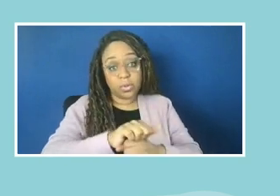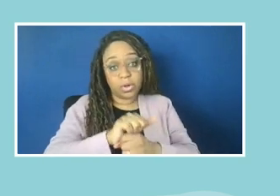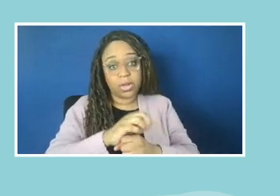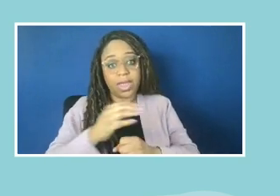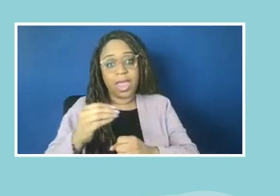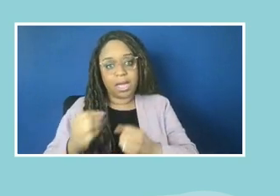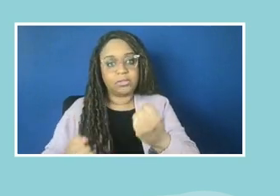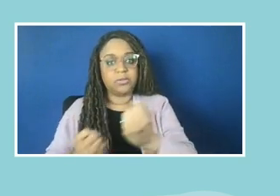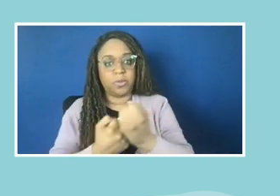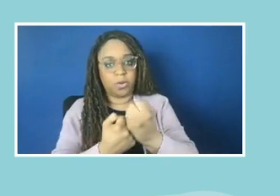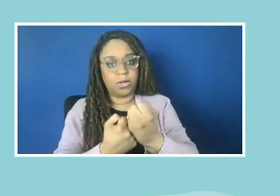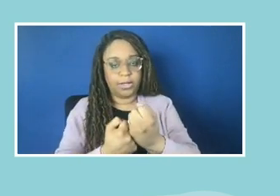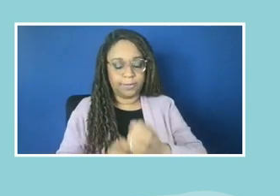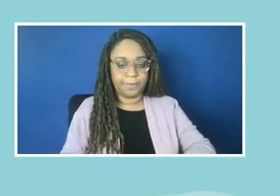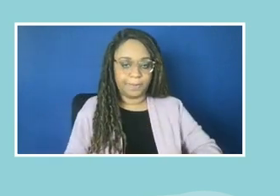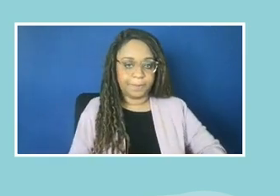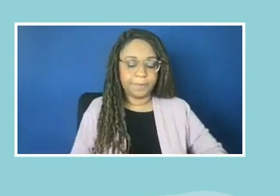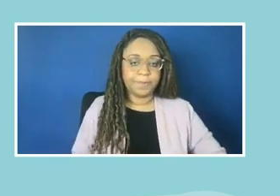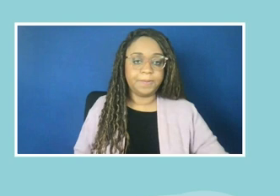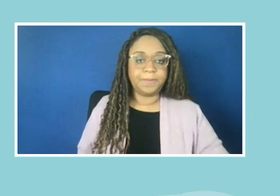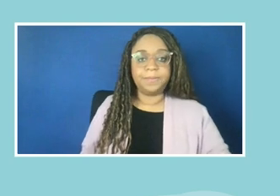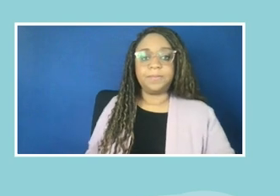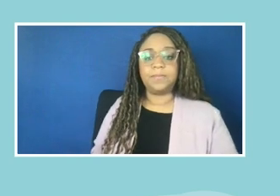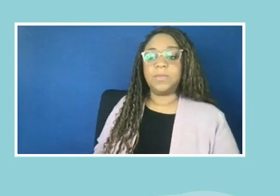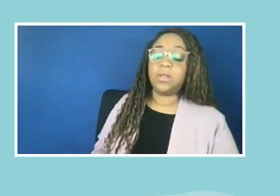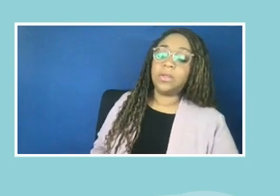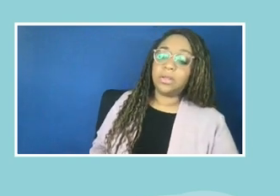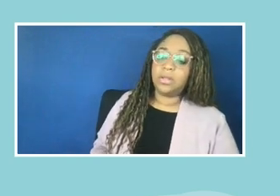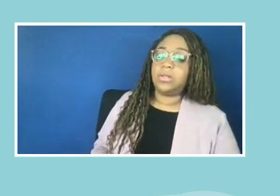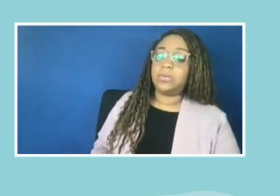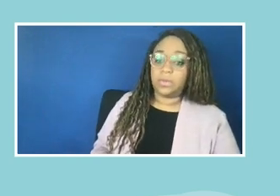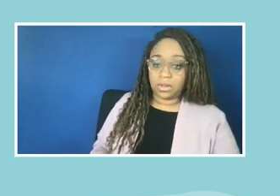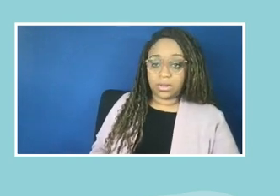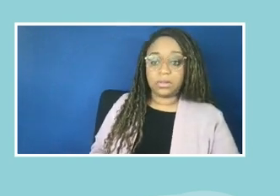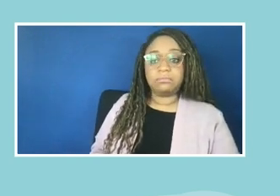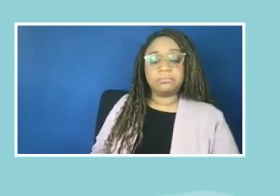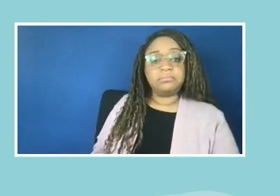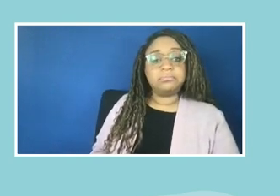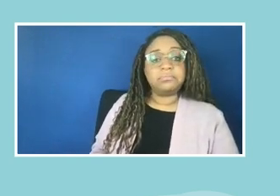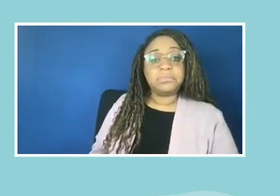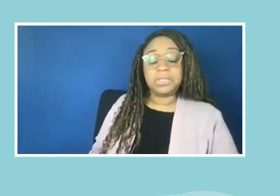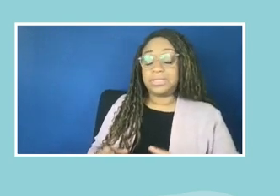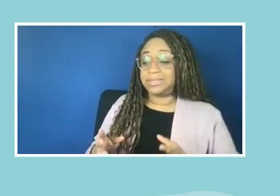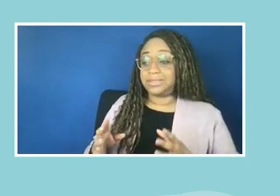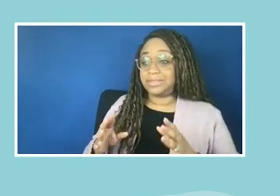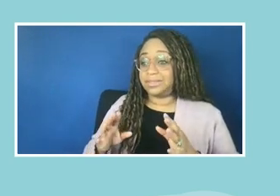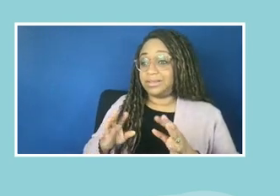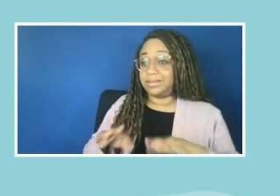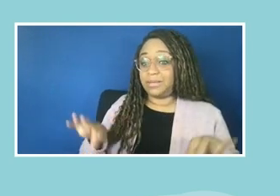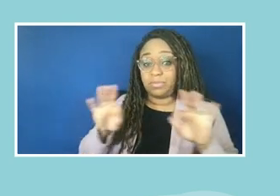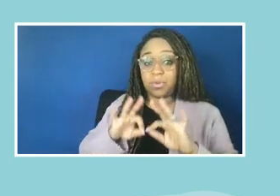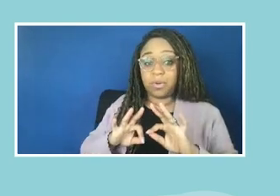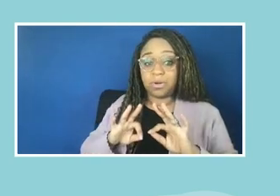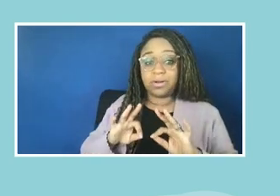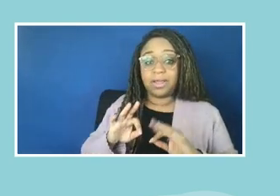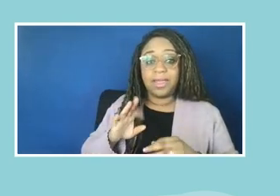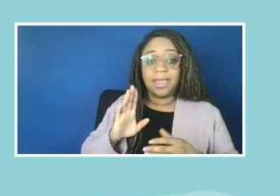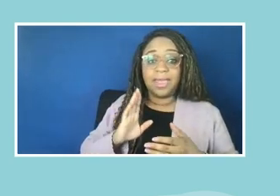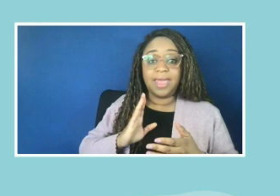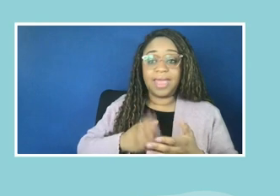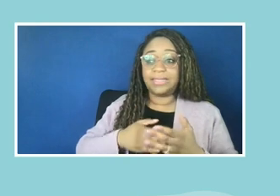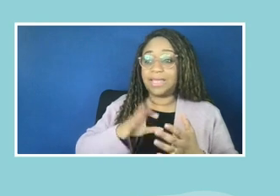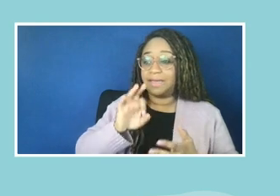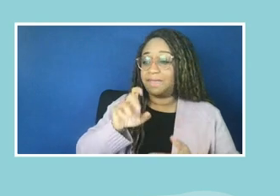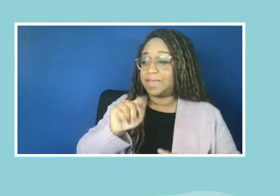it's important to recognize the fact that we don't have to lie. Anti-fascists realize that we don't have to get bogged down in propaganda. And when